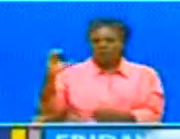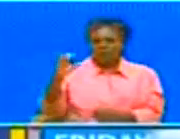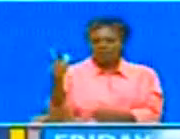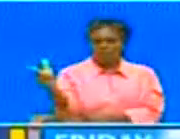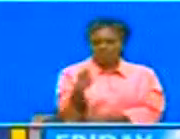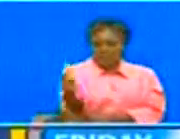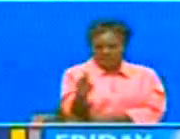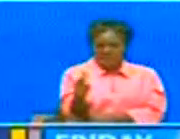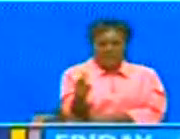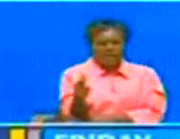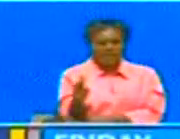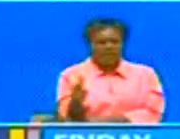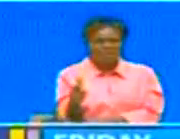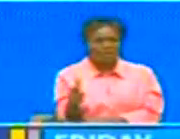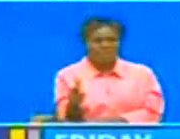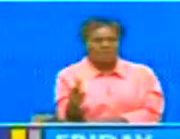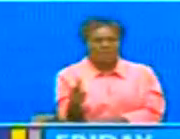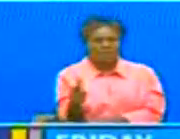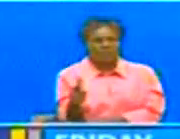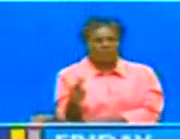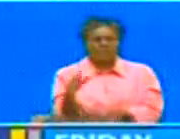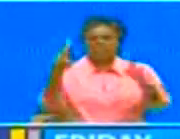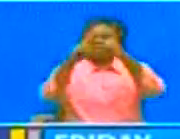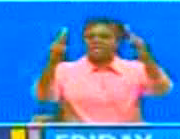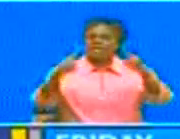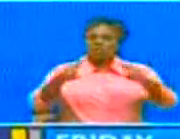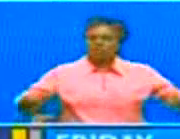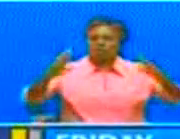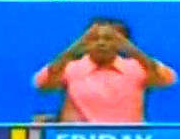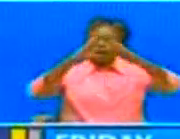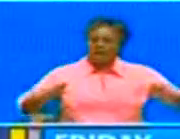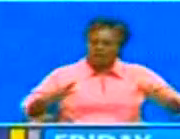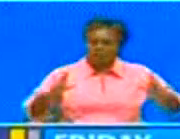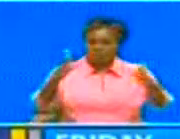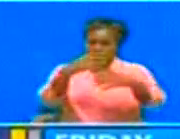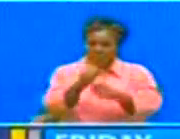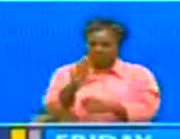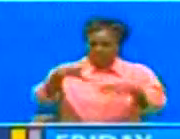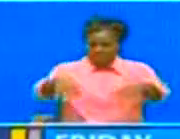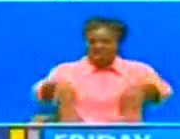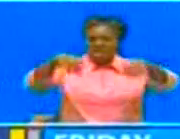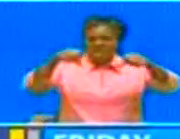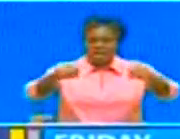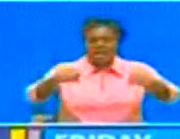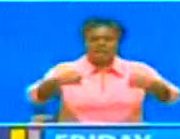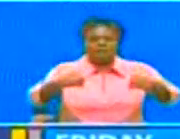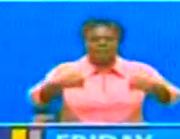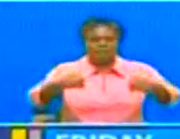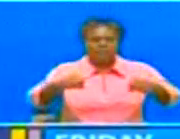Group that has, of course, the Capital FM, and International House Limited. He is, of course, the chairman of this